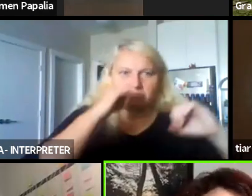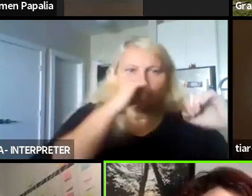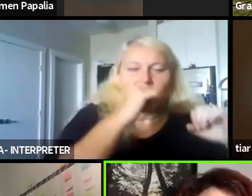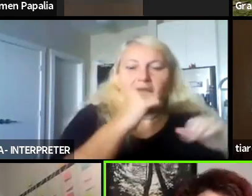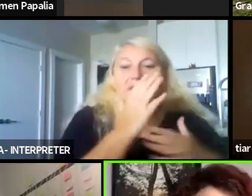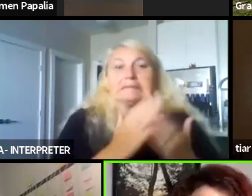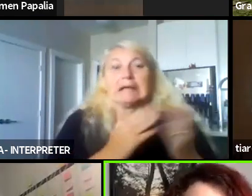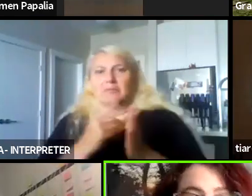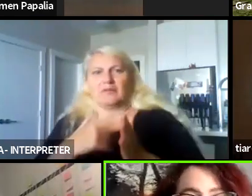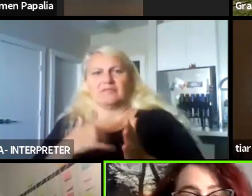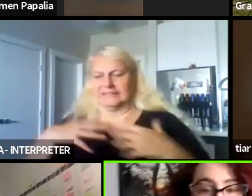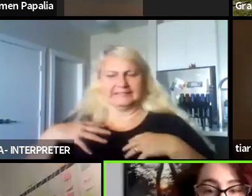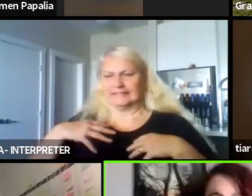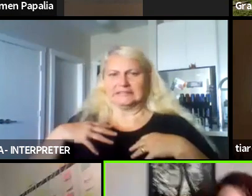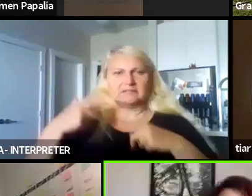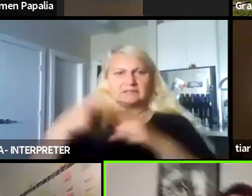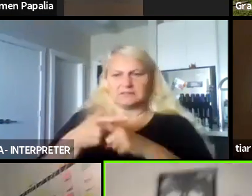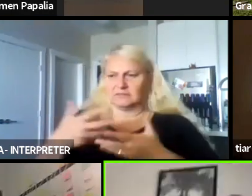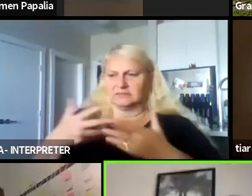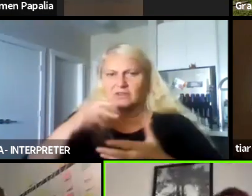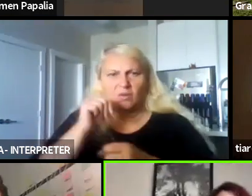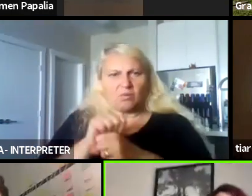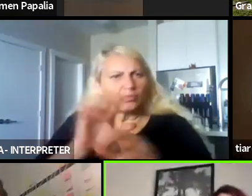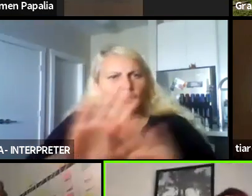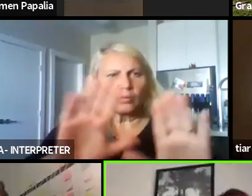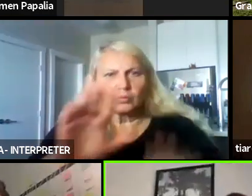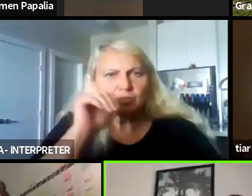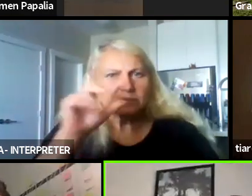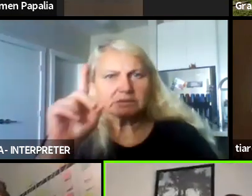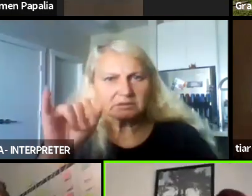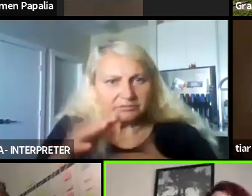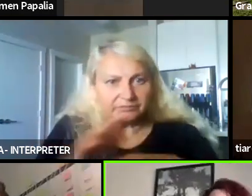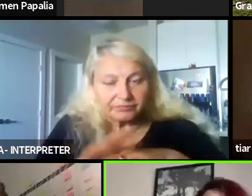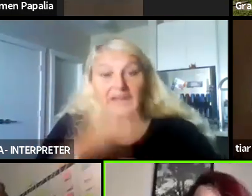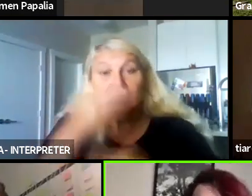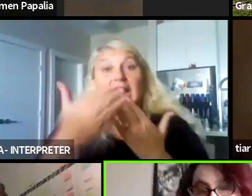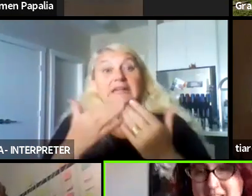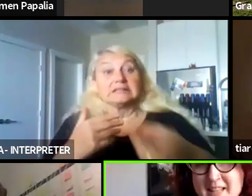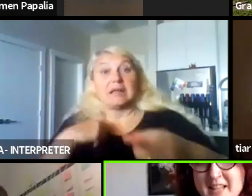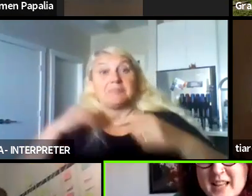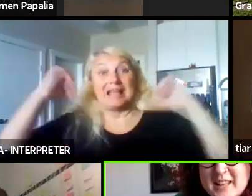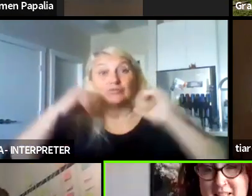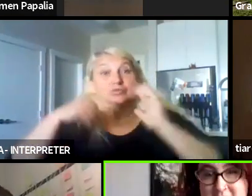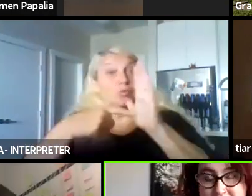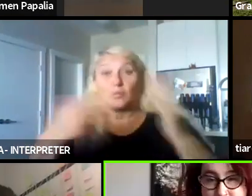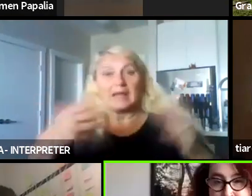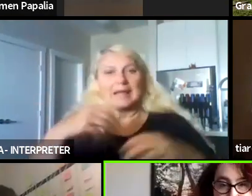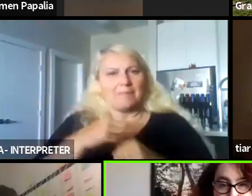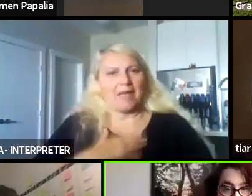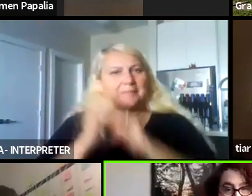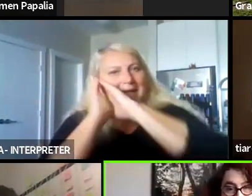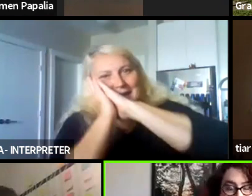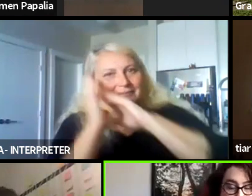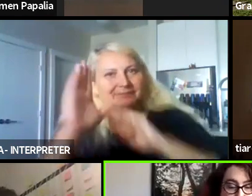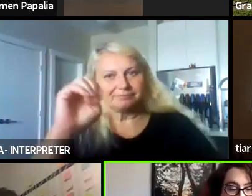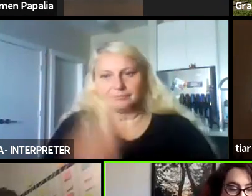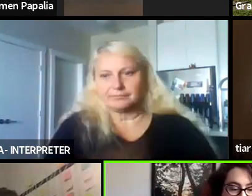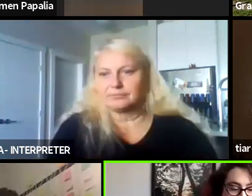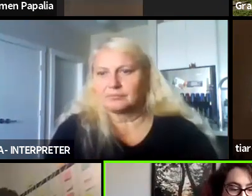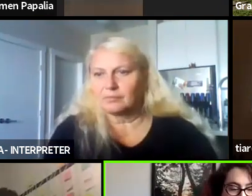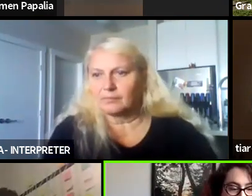that. Sure. Cool. I'm going to do it from in my bed. And this is